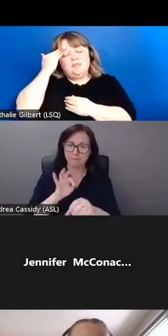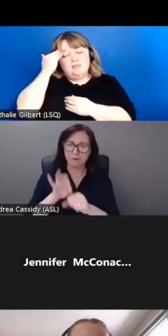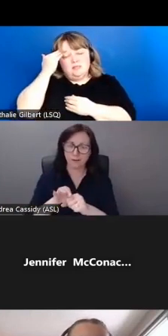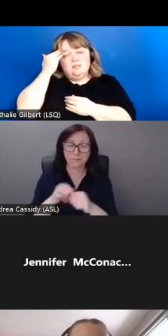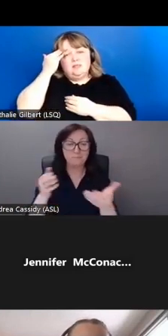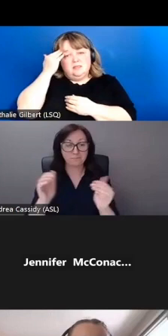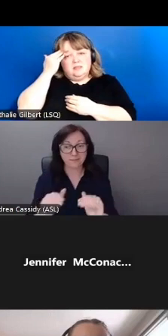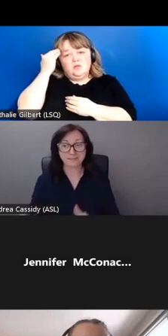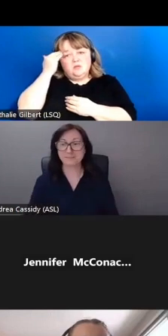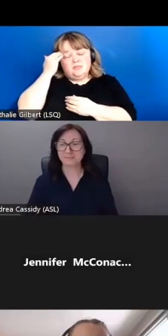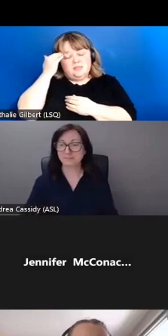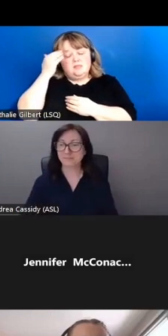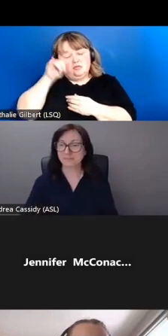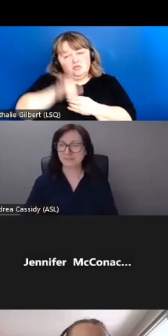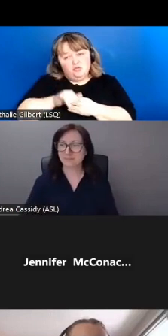please.